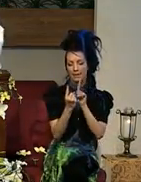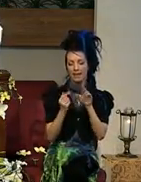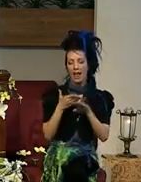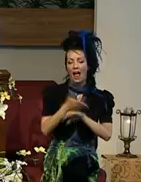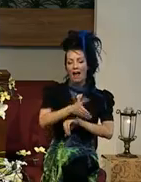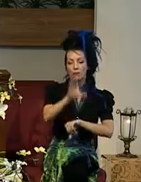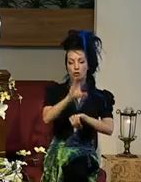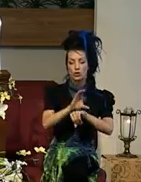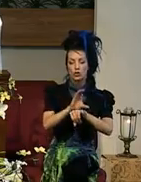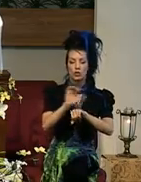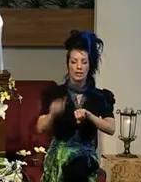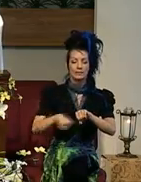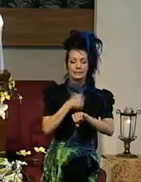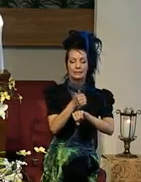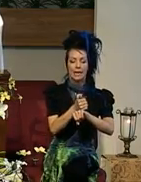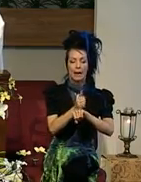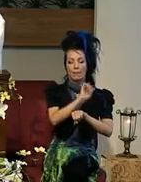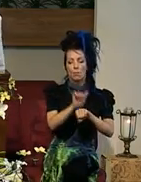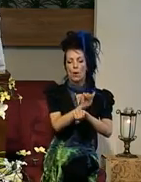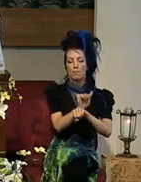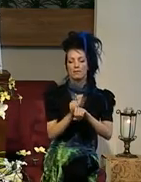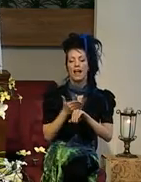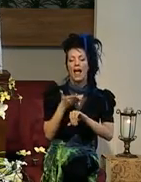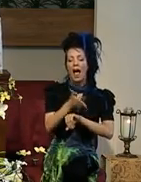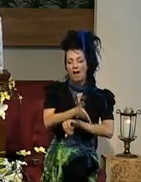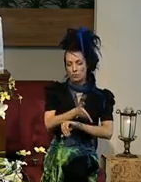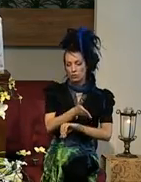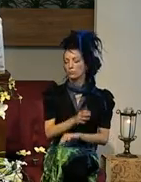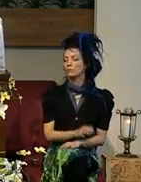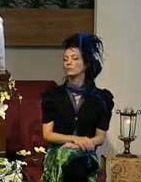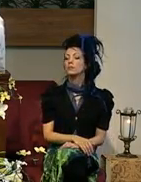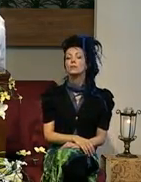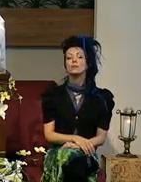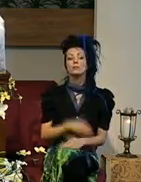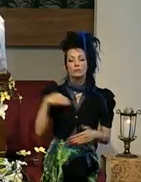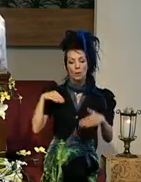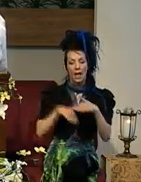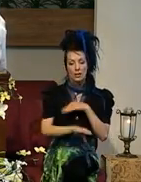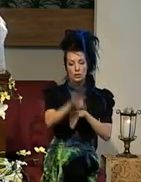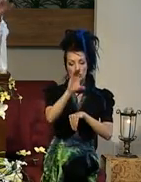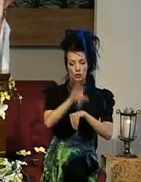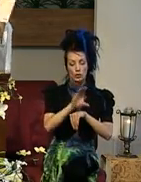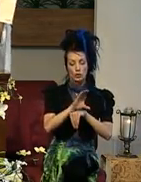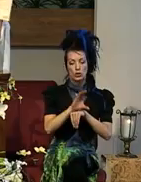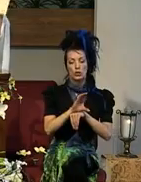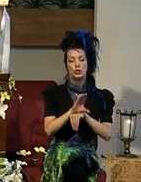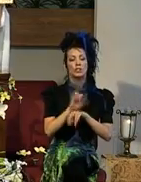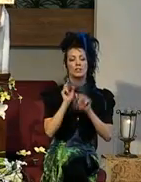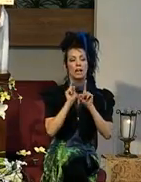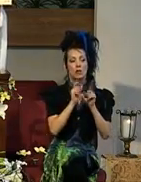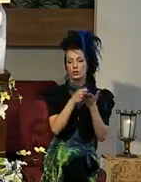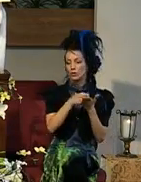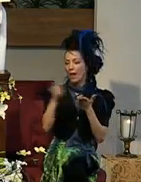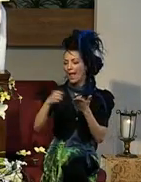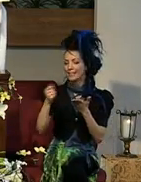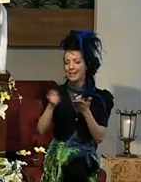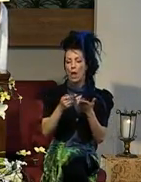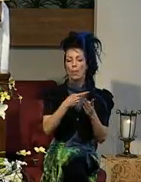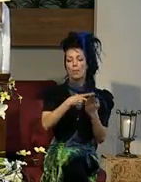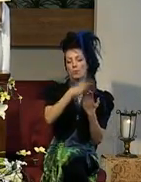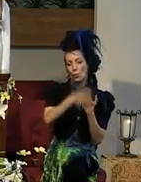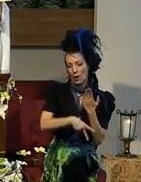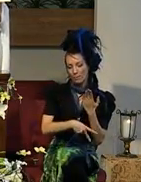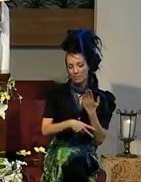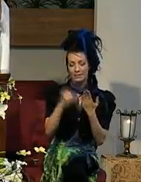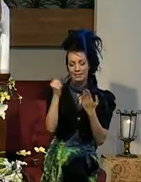a follow-up appointment with you. As you came in this morning, our ushers were busy handing out the orders of worship, and so you'll find today's order